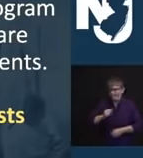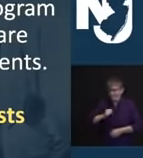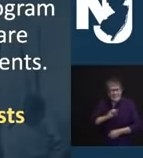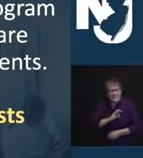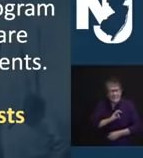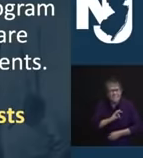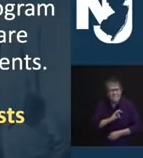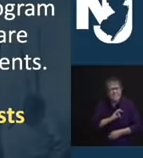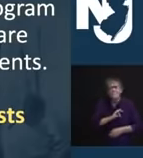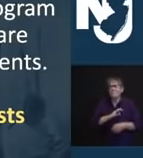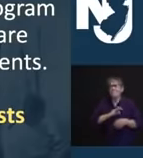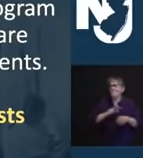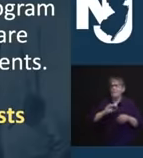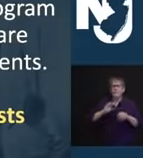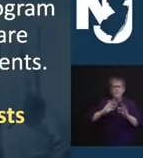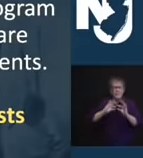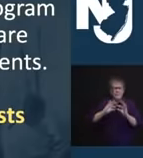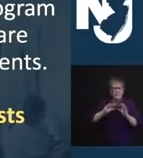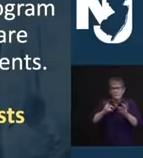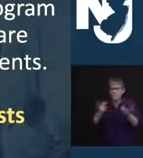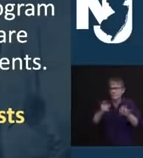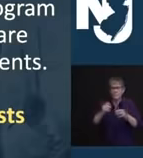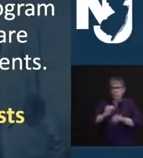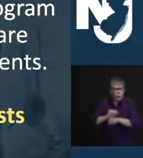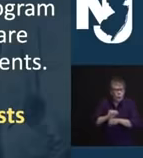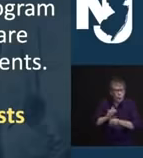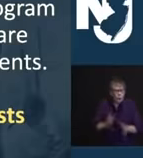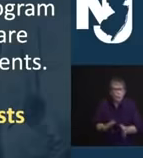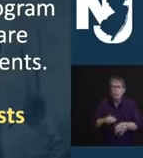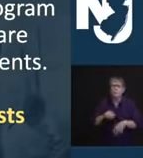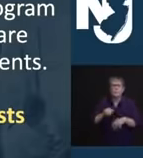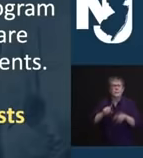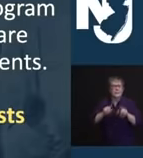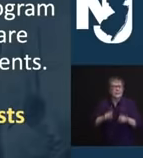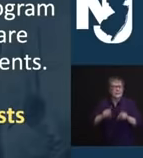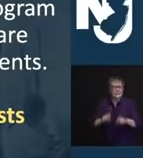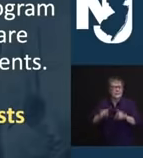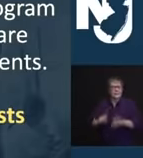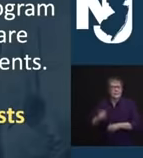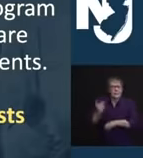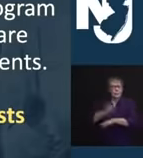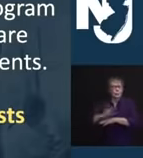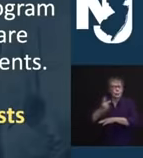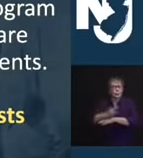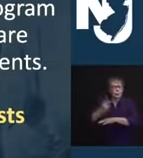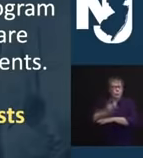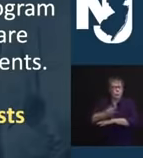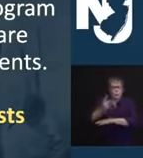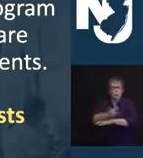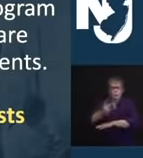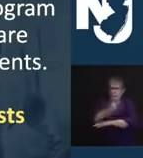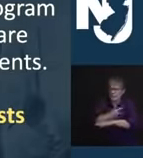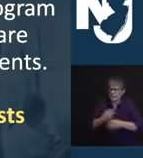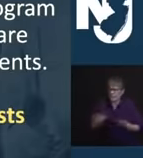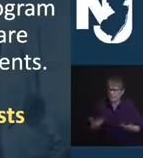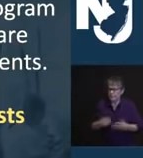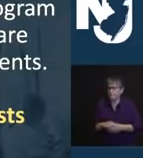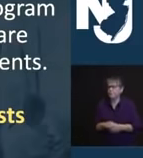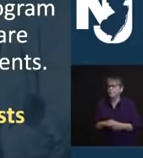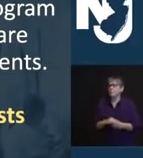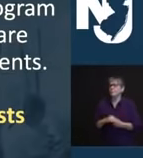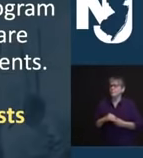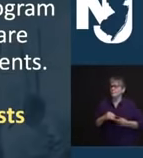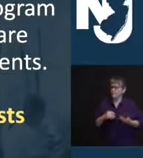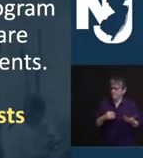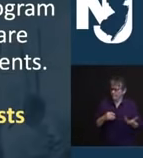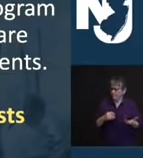shift if they work a staggered schedule. Testing will be a requirement for all facility visitors apart from